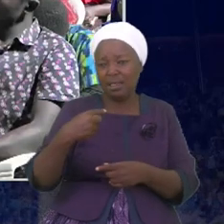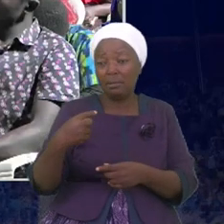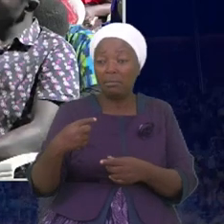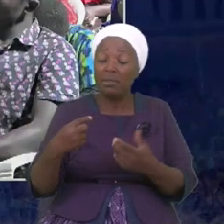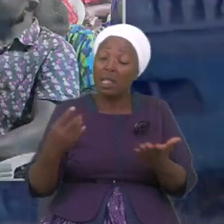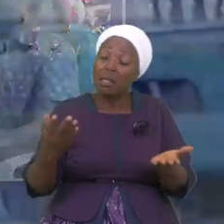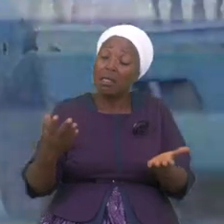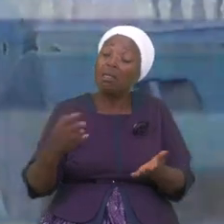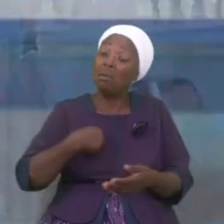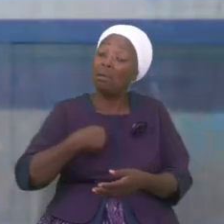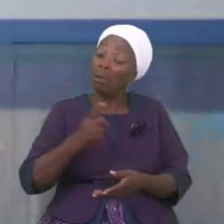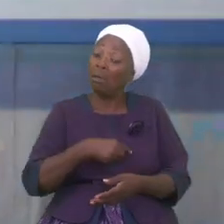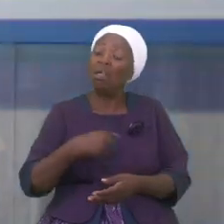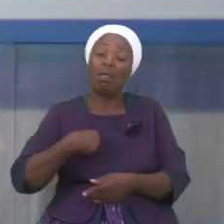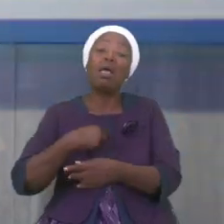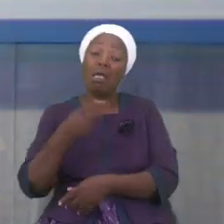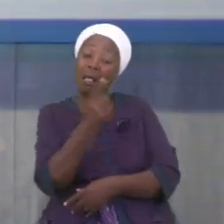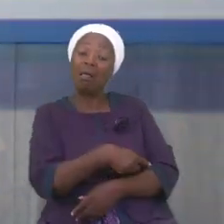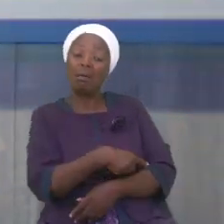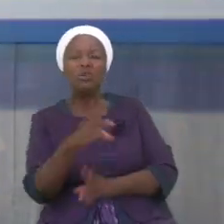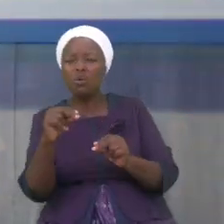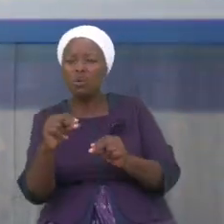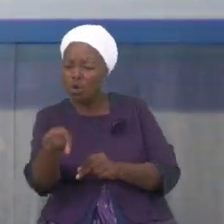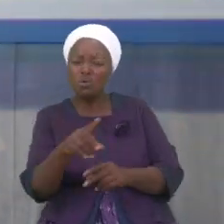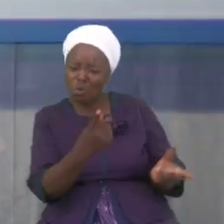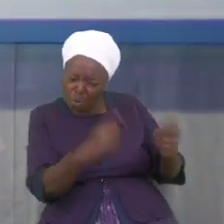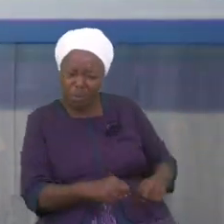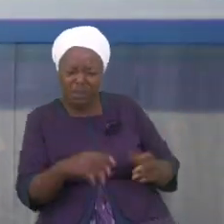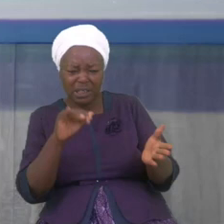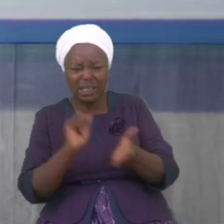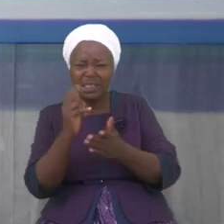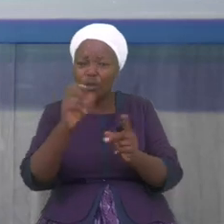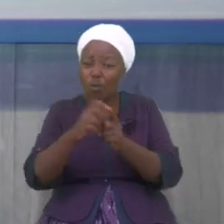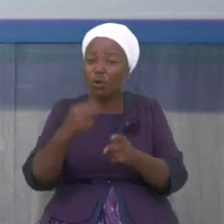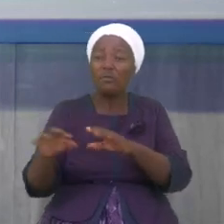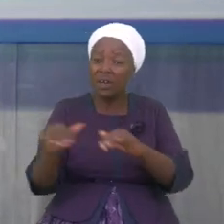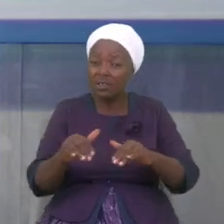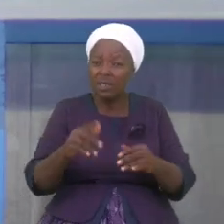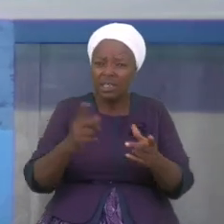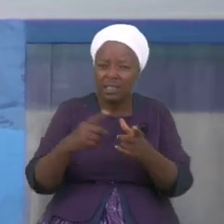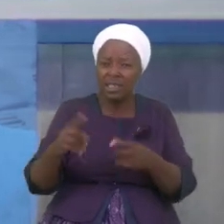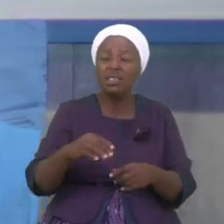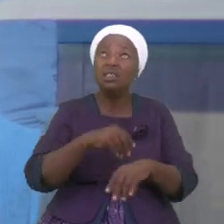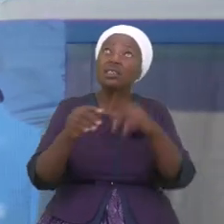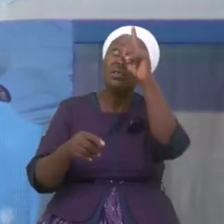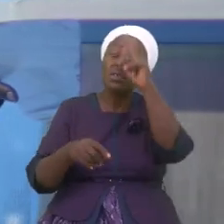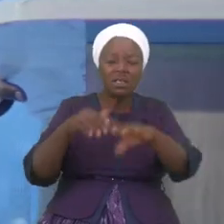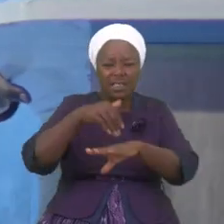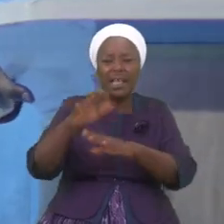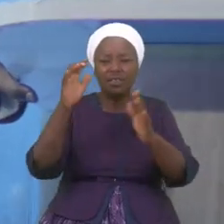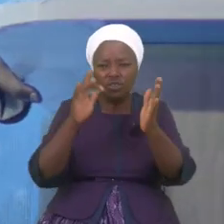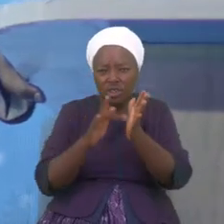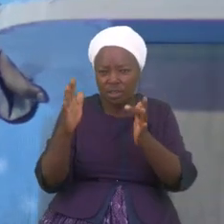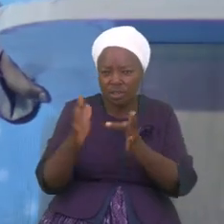I come. No. Come is a word of action. He sent Jesus. You know what the Bible